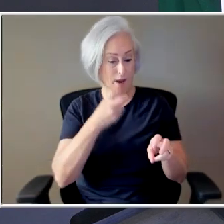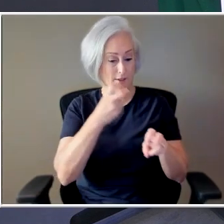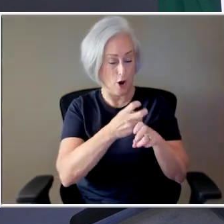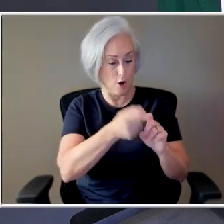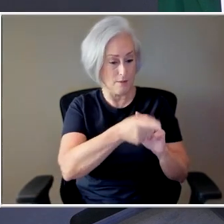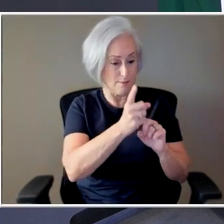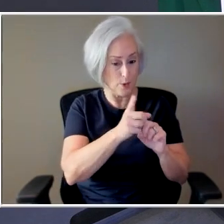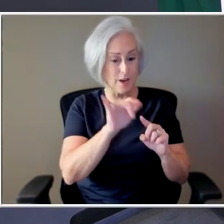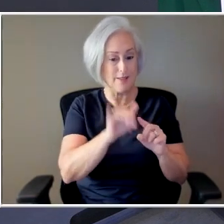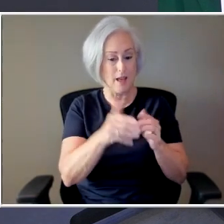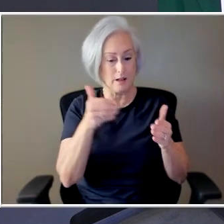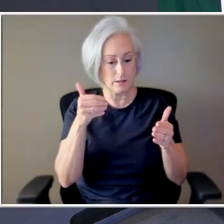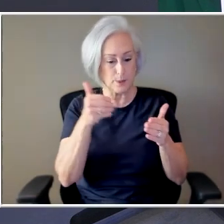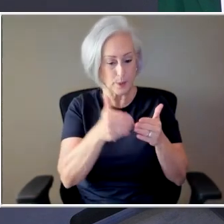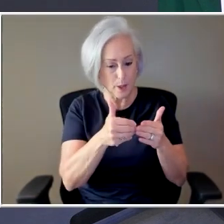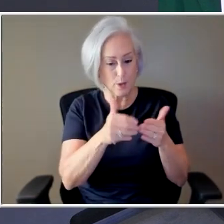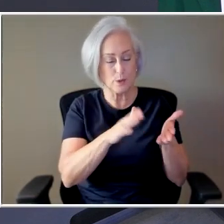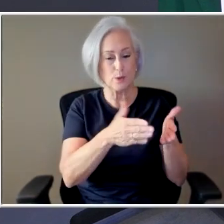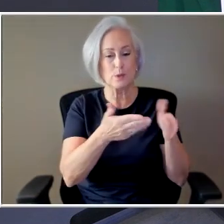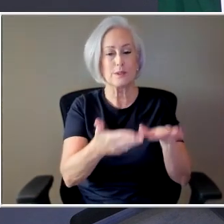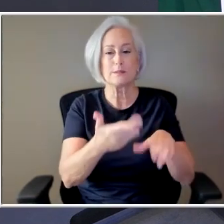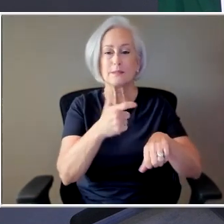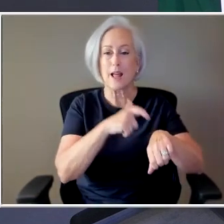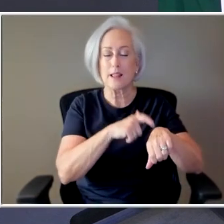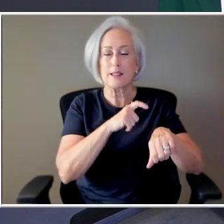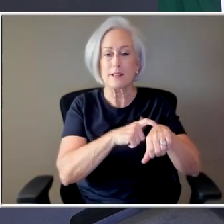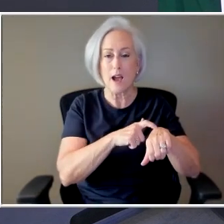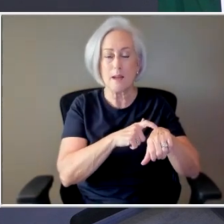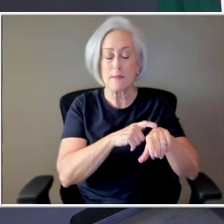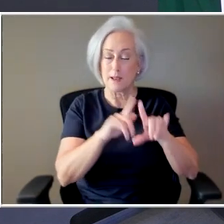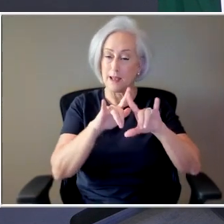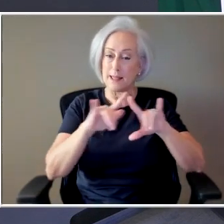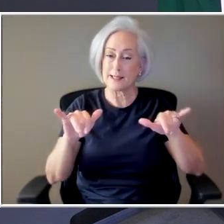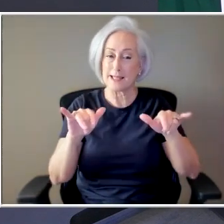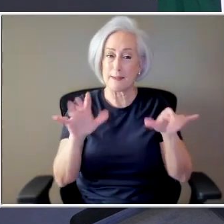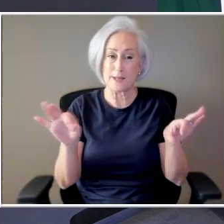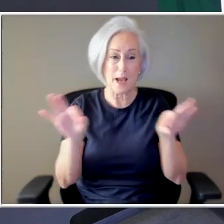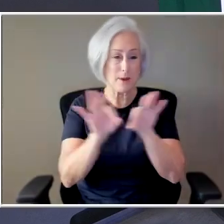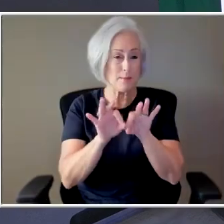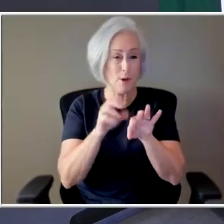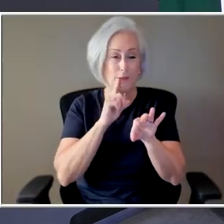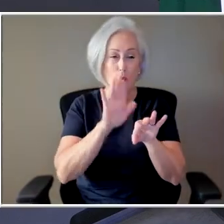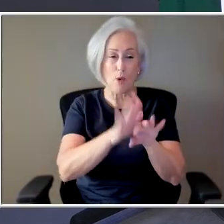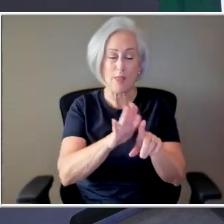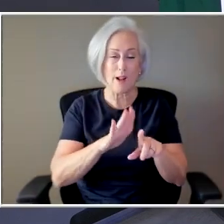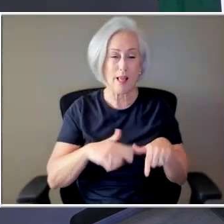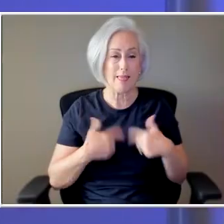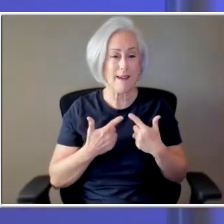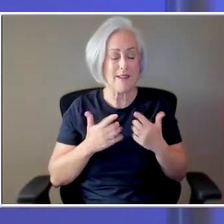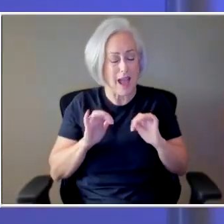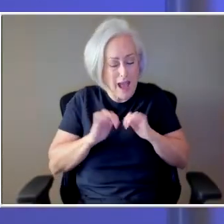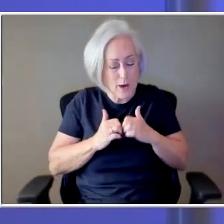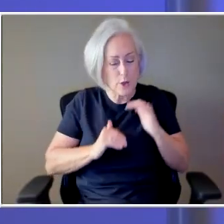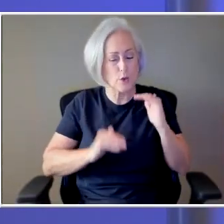time, but it's also an important moment in someone's life. How are you balancing that? Yeah,